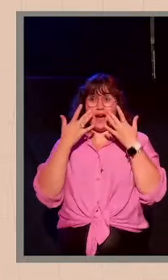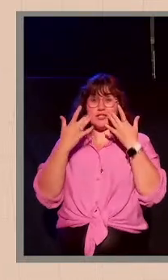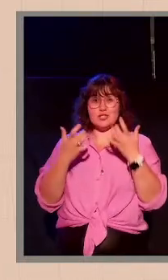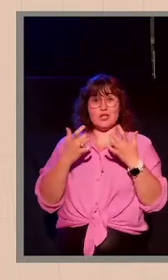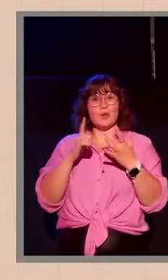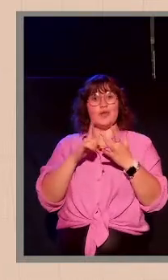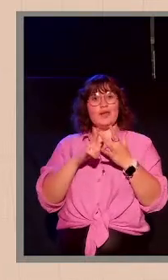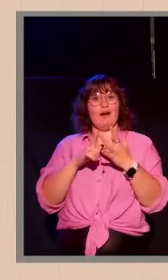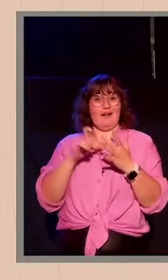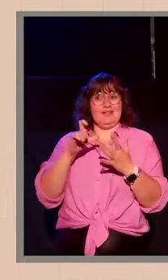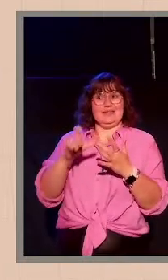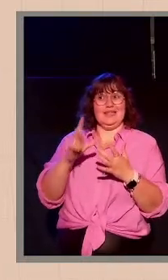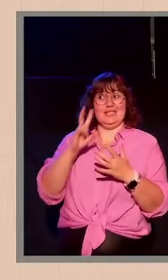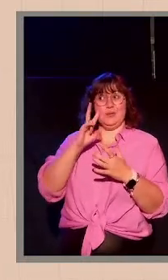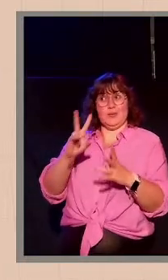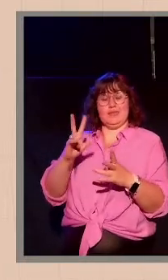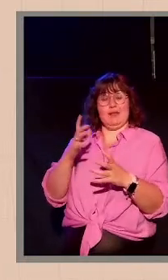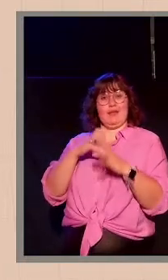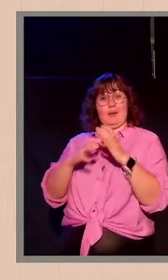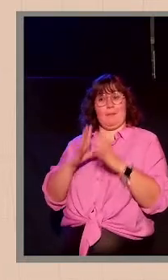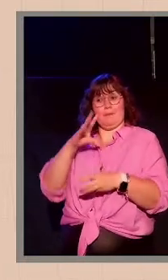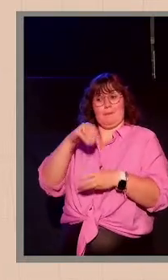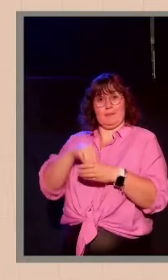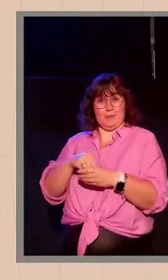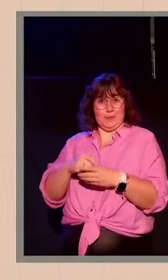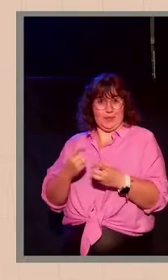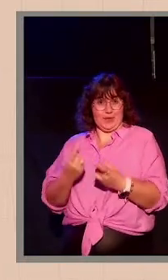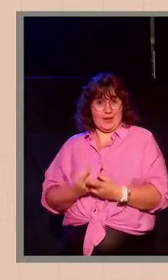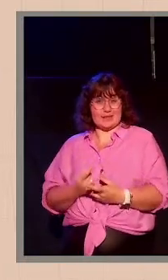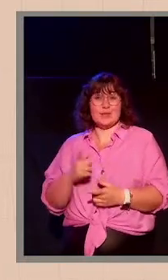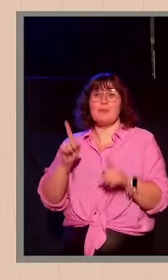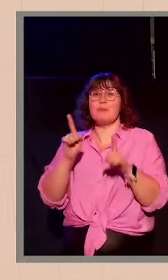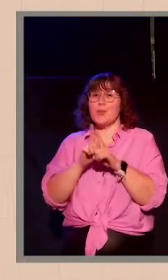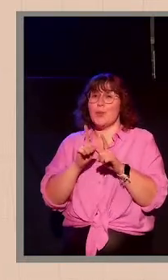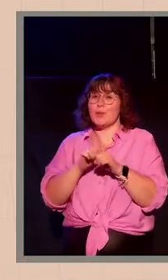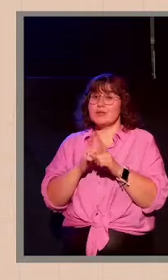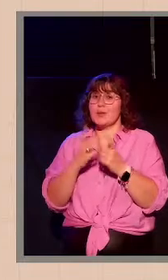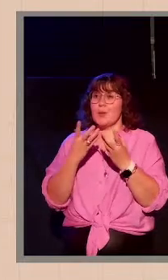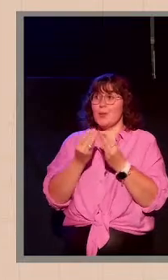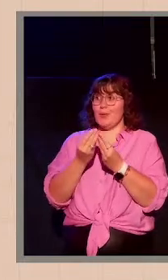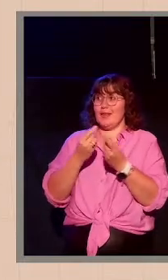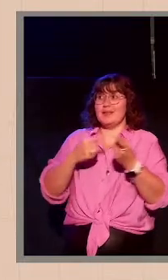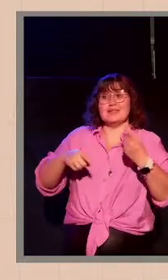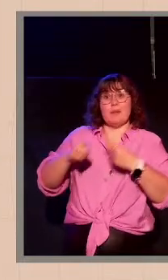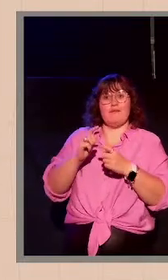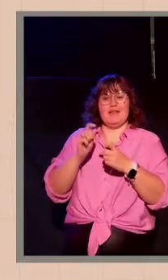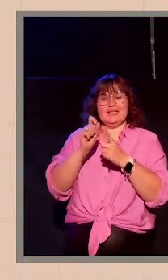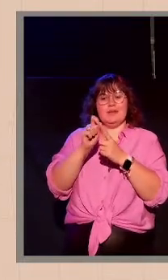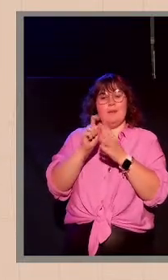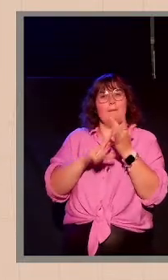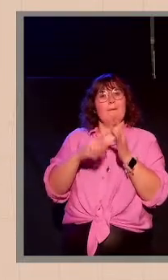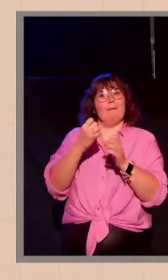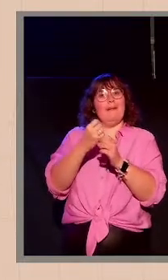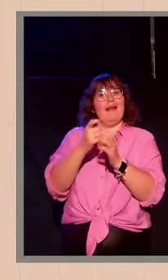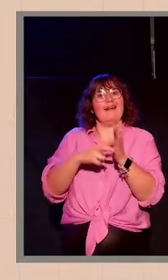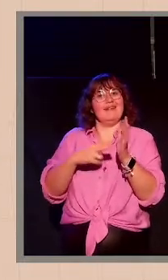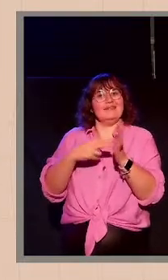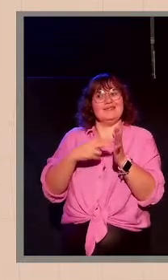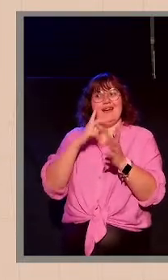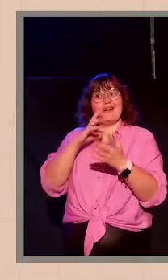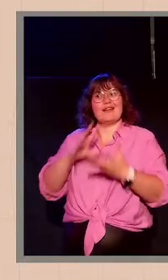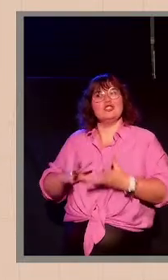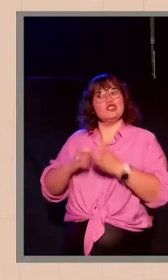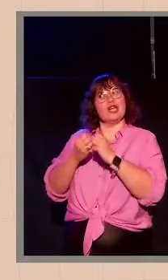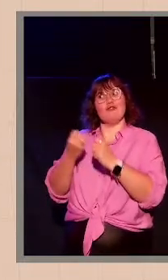can communicate to external things. But you can also, with some of these plugins here, get it to generate notes